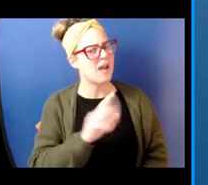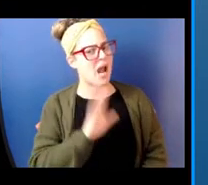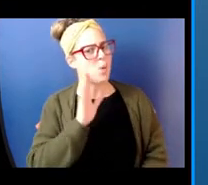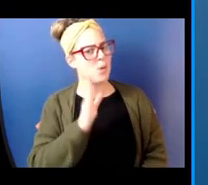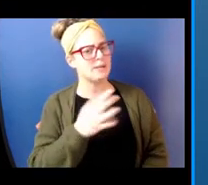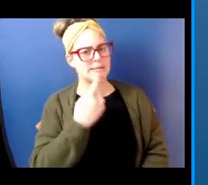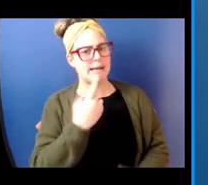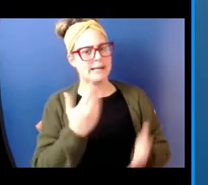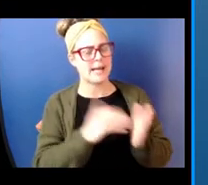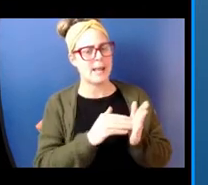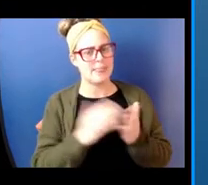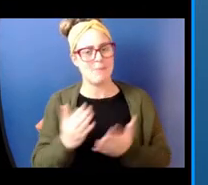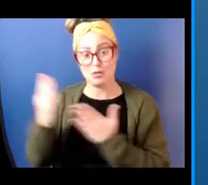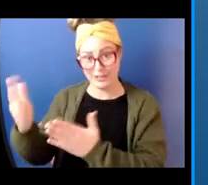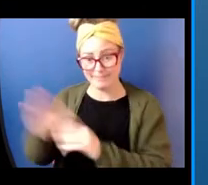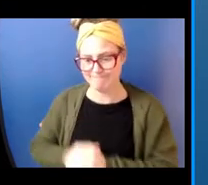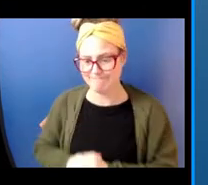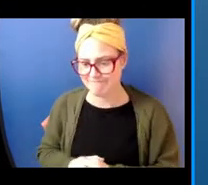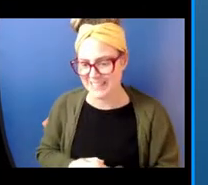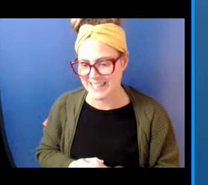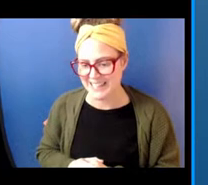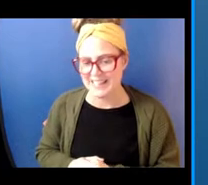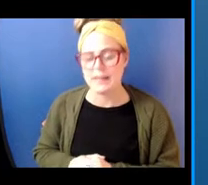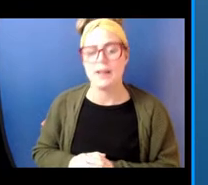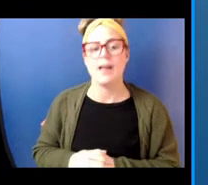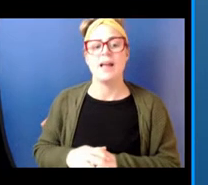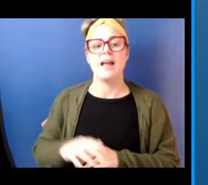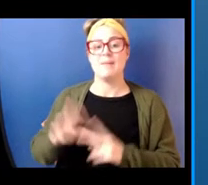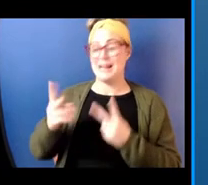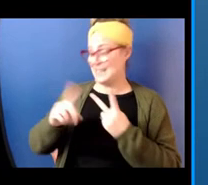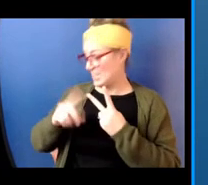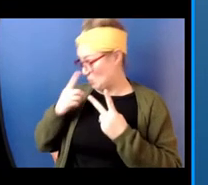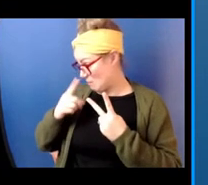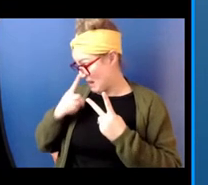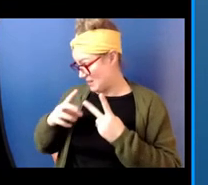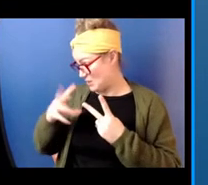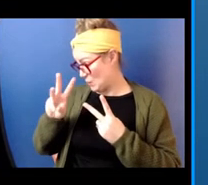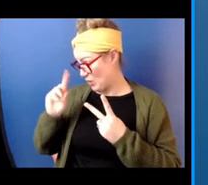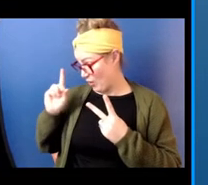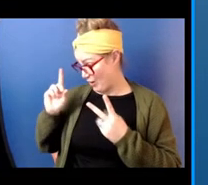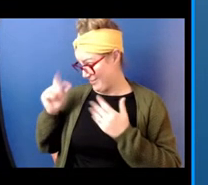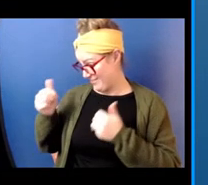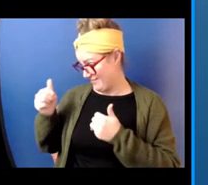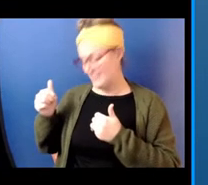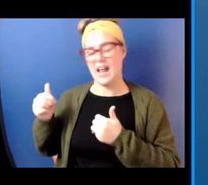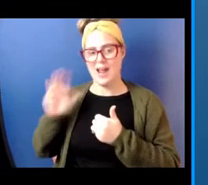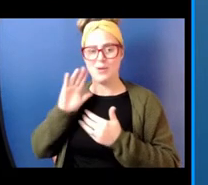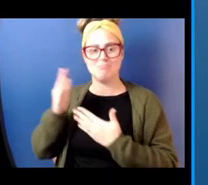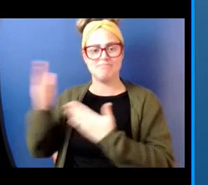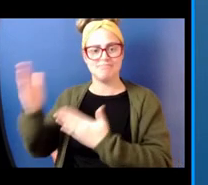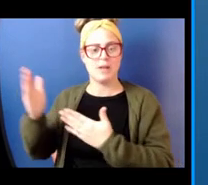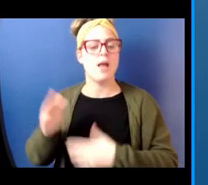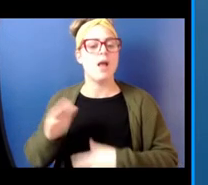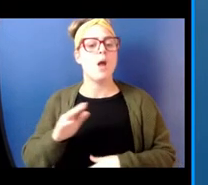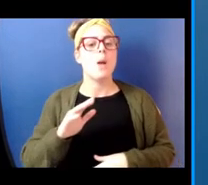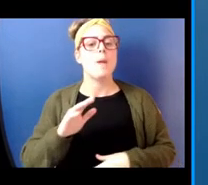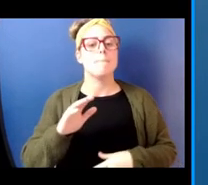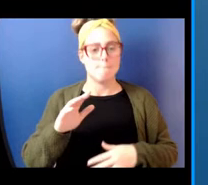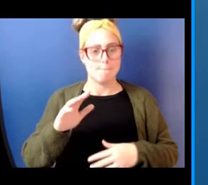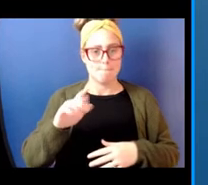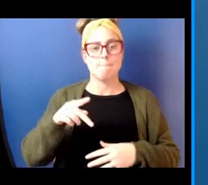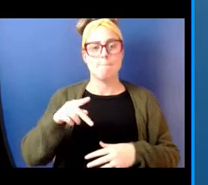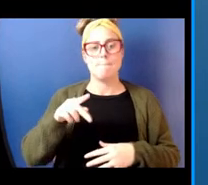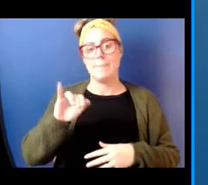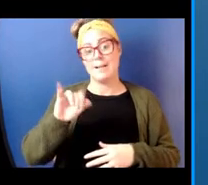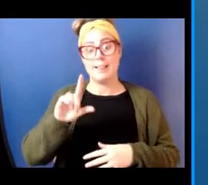the motion okay uh ask my secondary to withdraw her second and I'll submit a new motion uh move that the preliminary app the preliminary